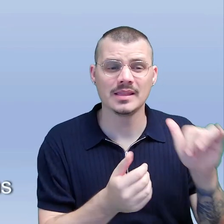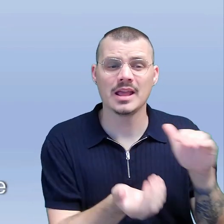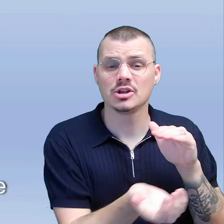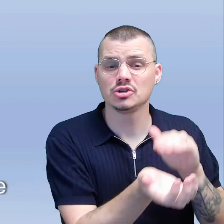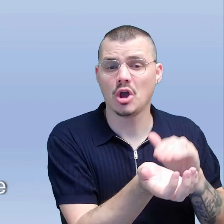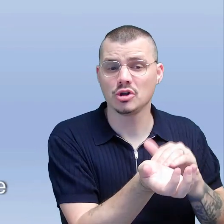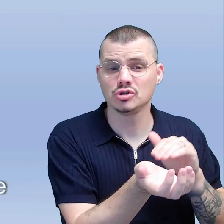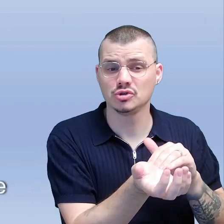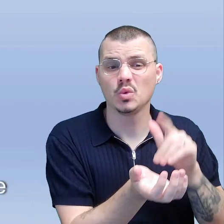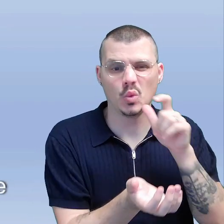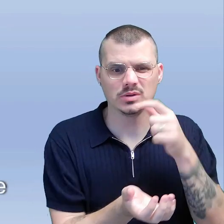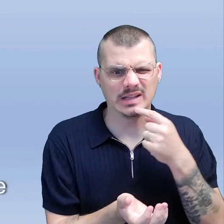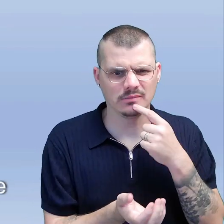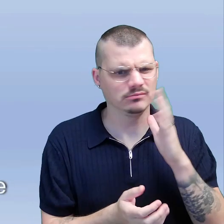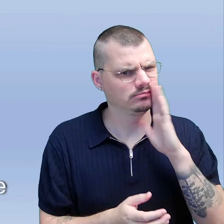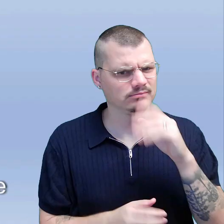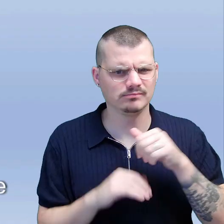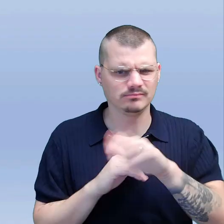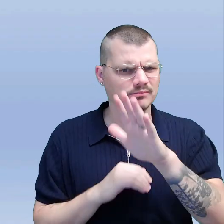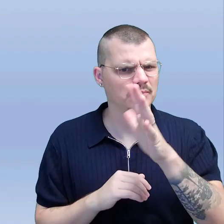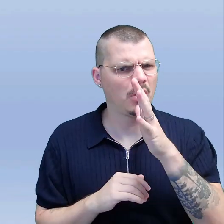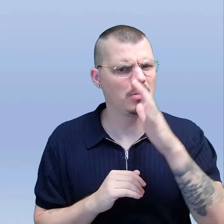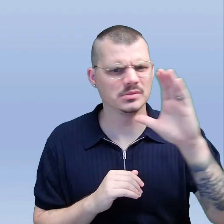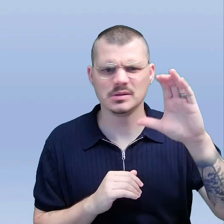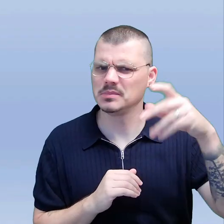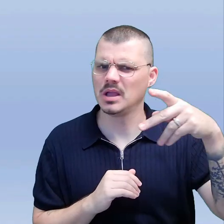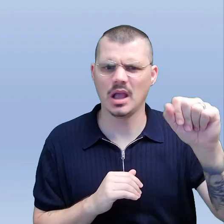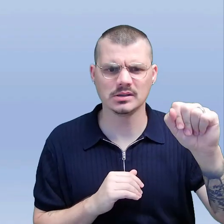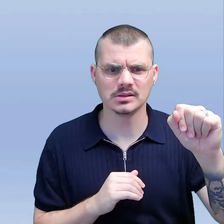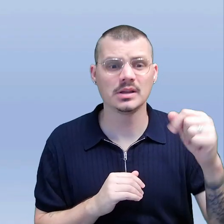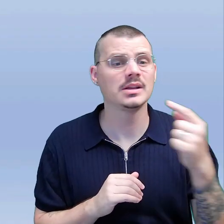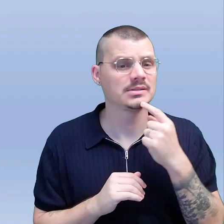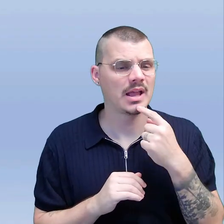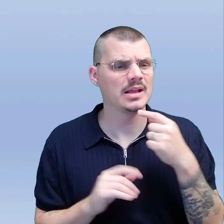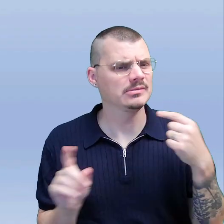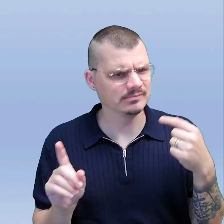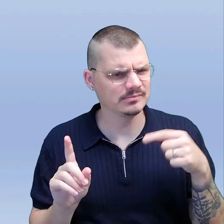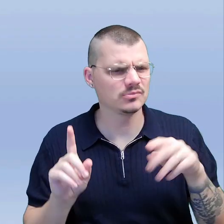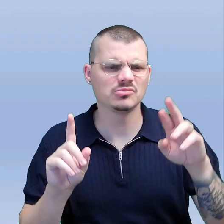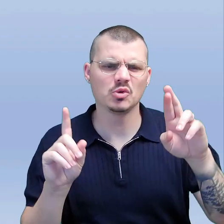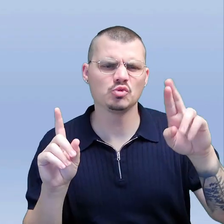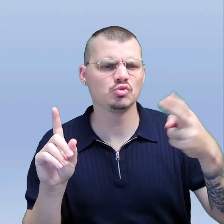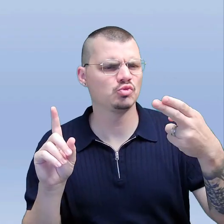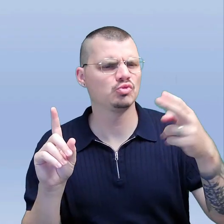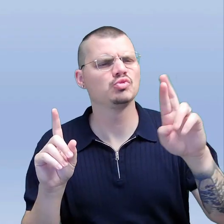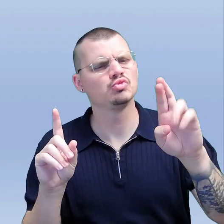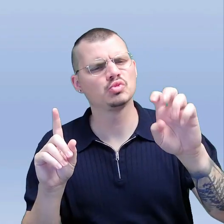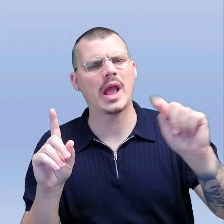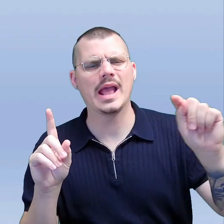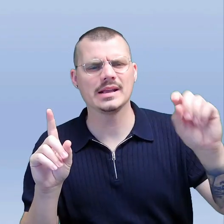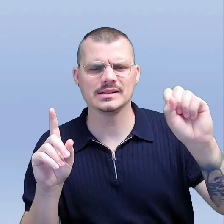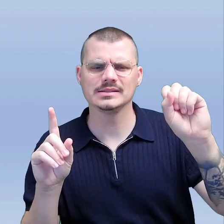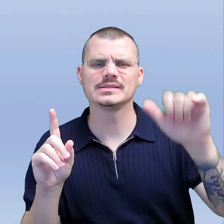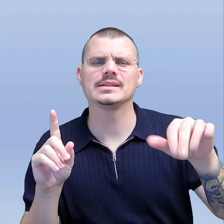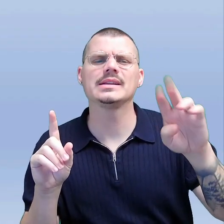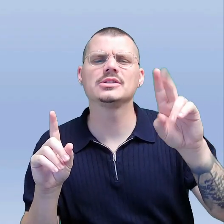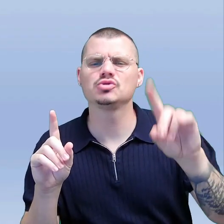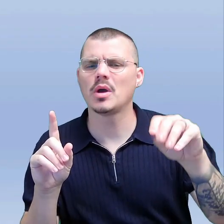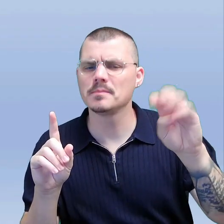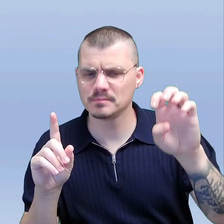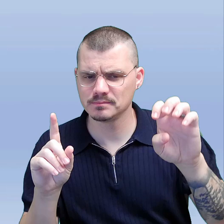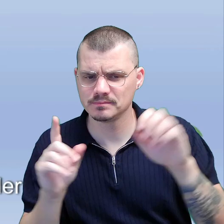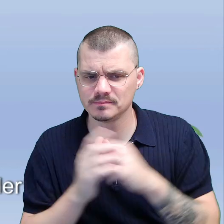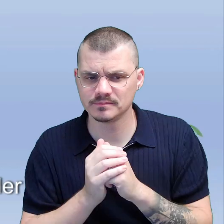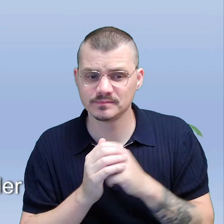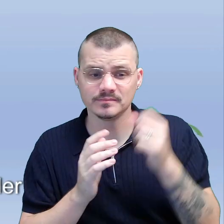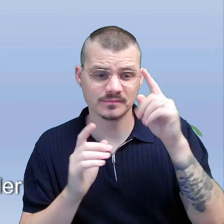that was going to send mom to Child Protective Services, said this is obvious Rett syndrome. And as you probably